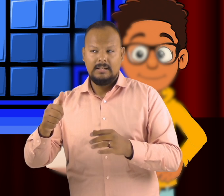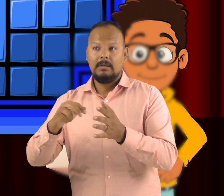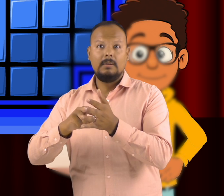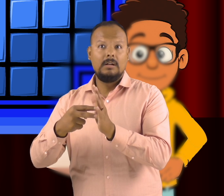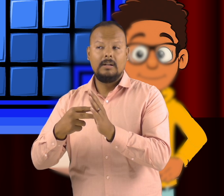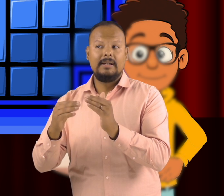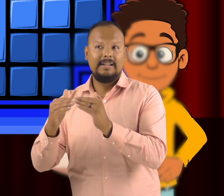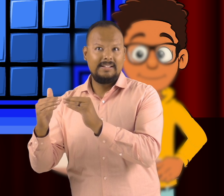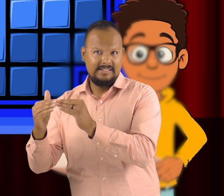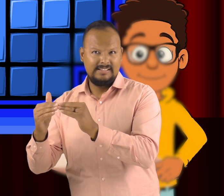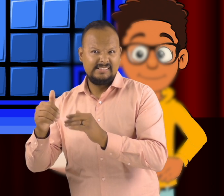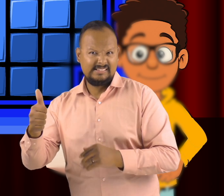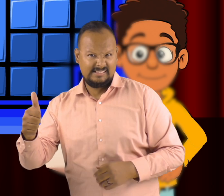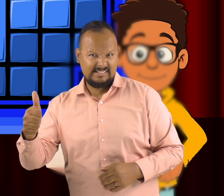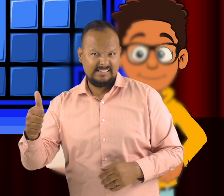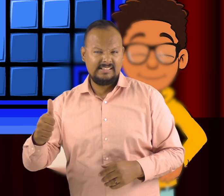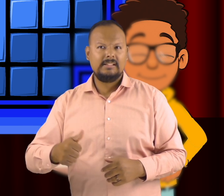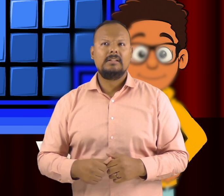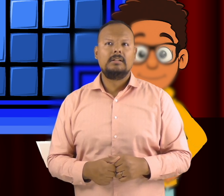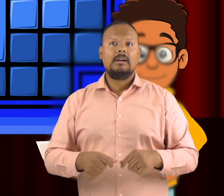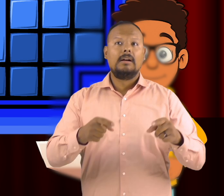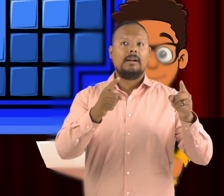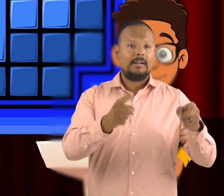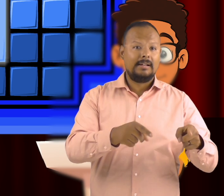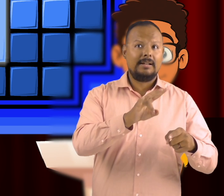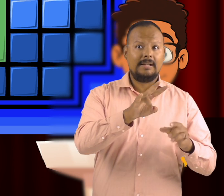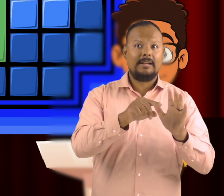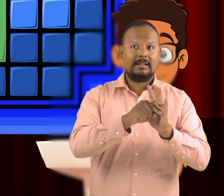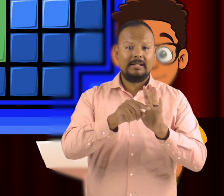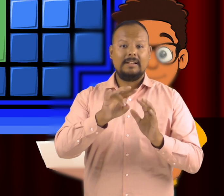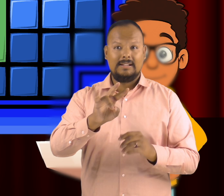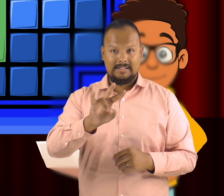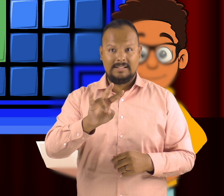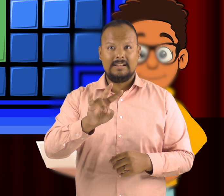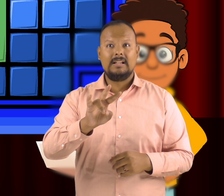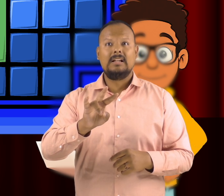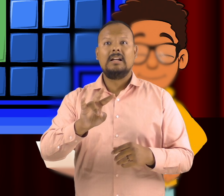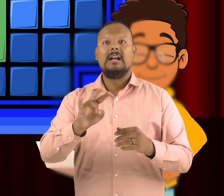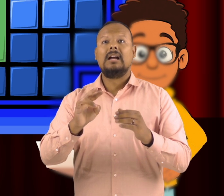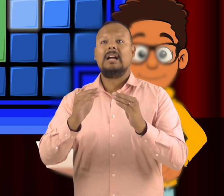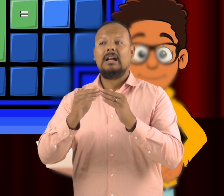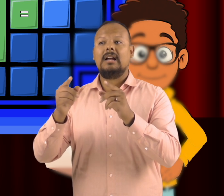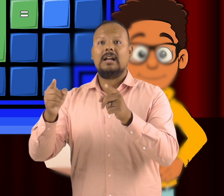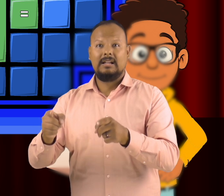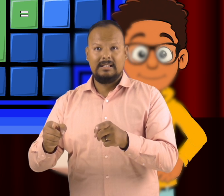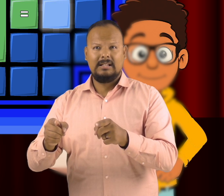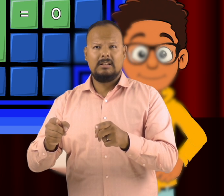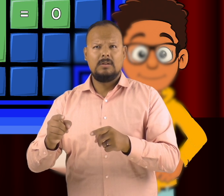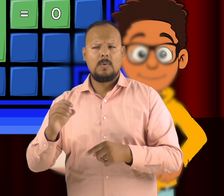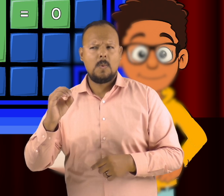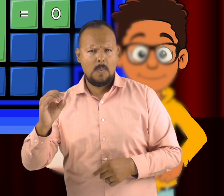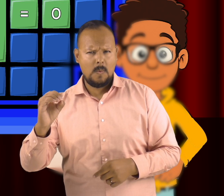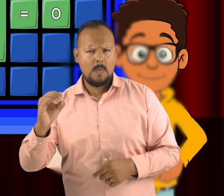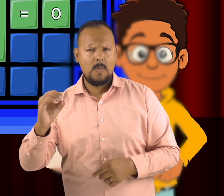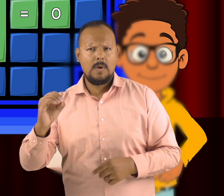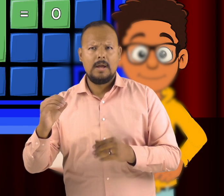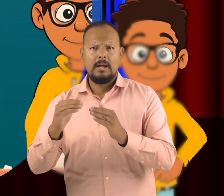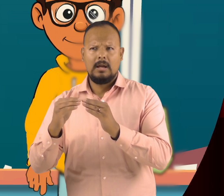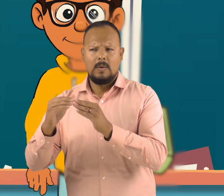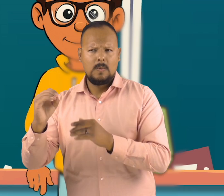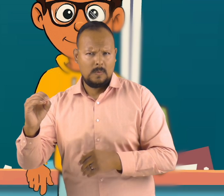of 7 minus 7 equals the absolute value of negative 5 equals 0.